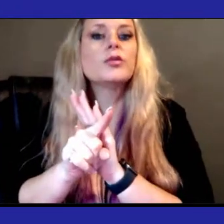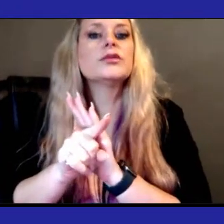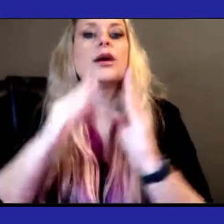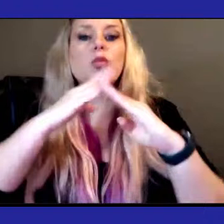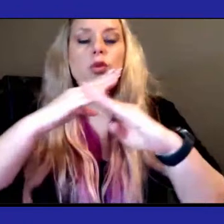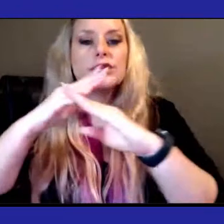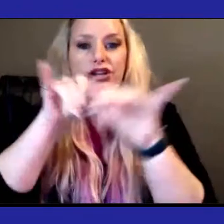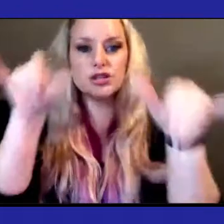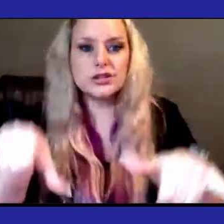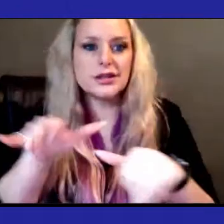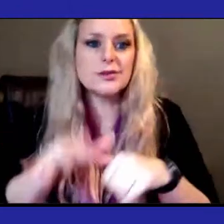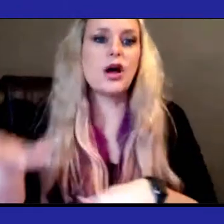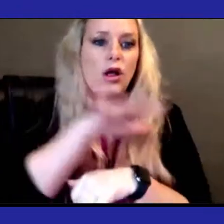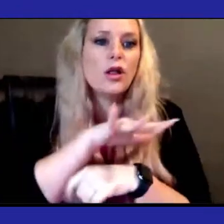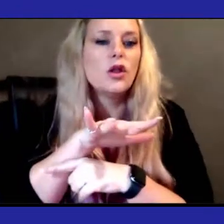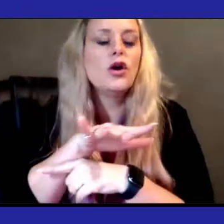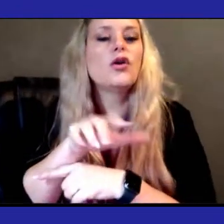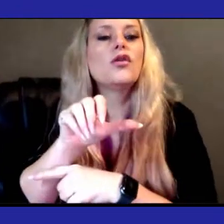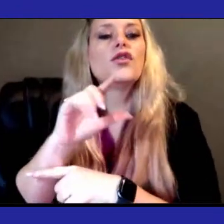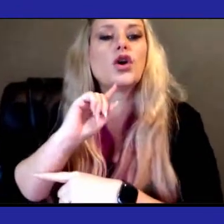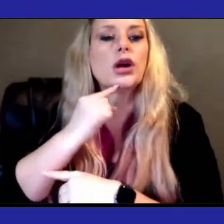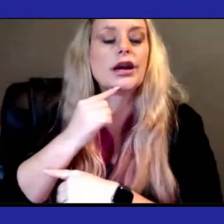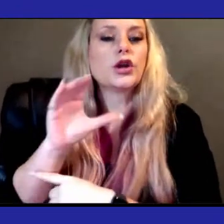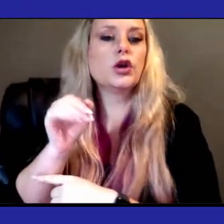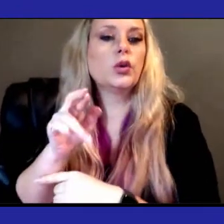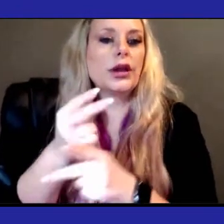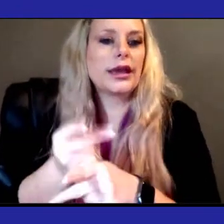a contract amount of